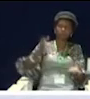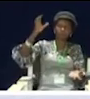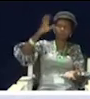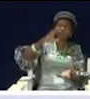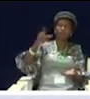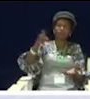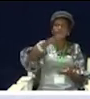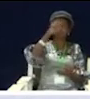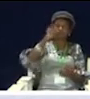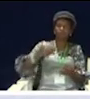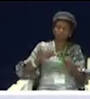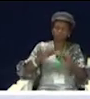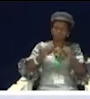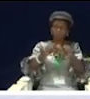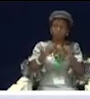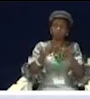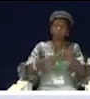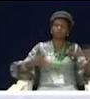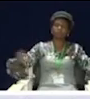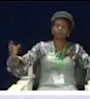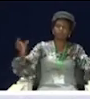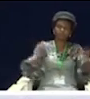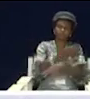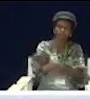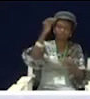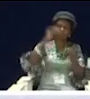you must keep on accumulating.